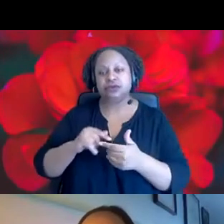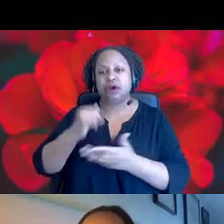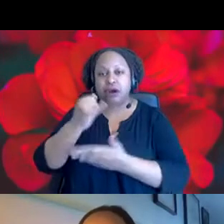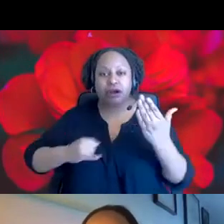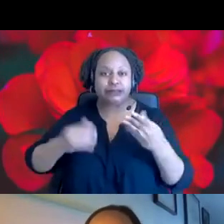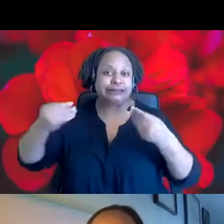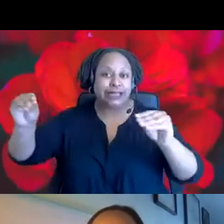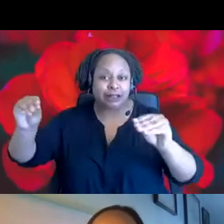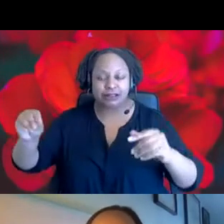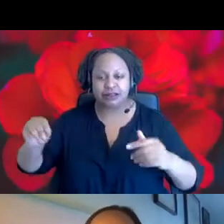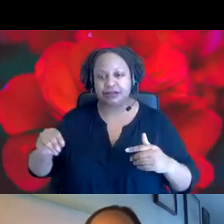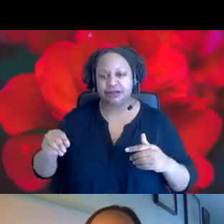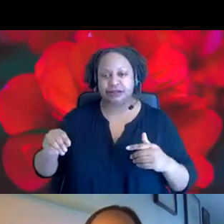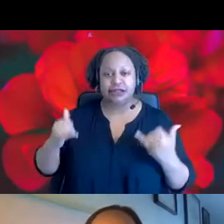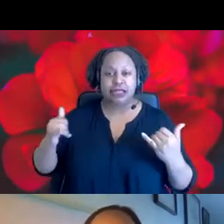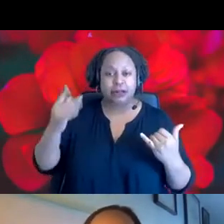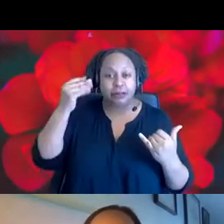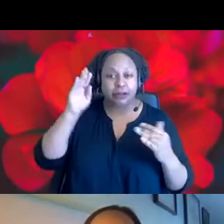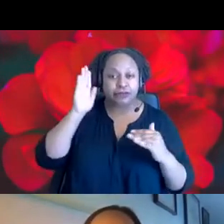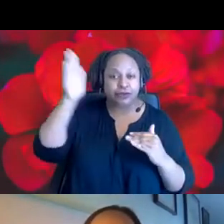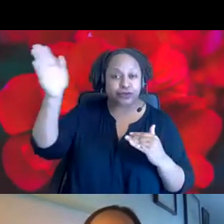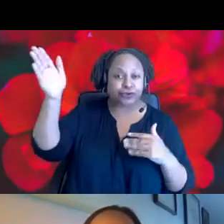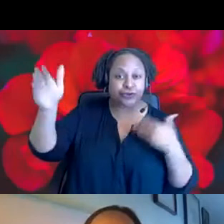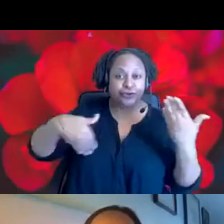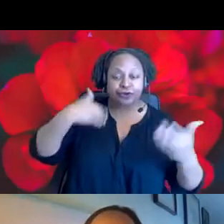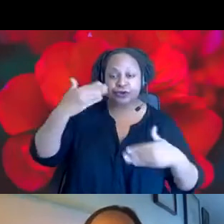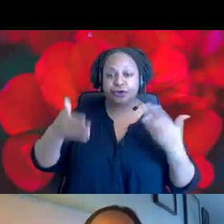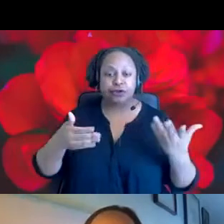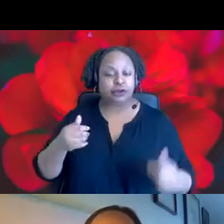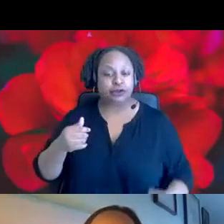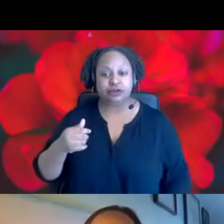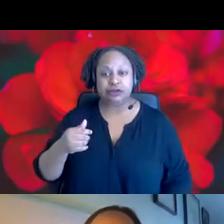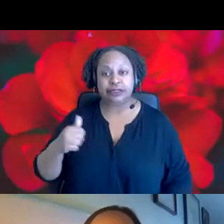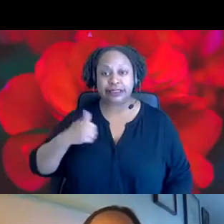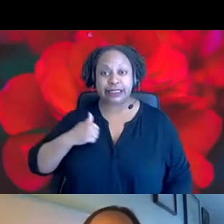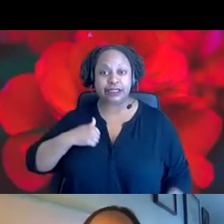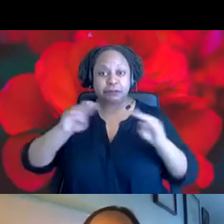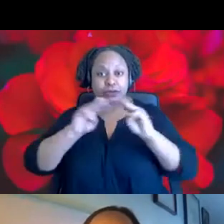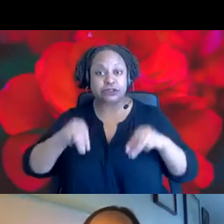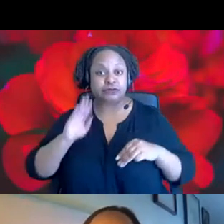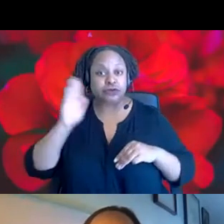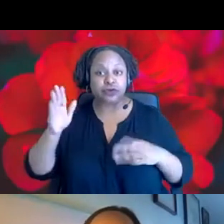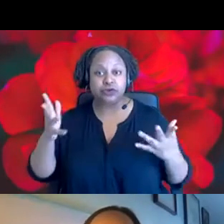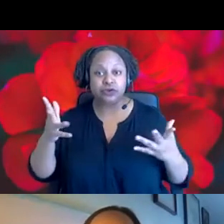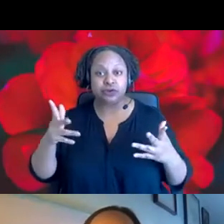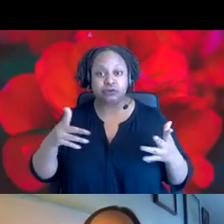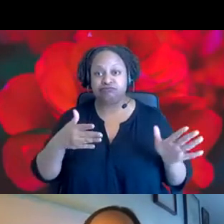And I can't help looking forward to the future and being where are where will Canadian museums be headed,